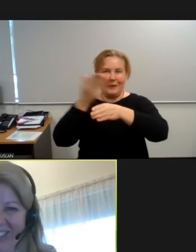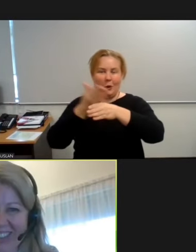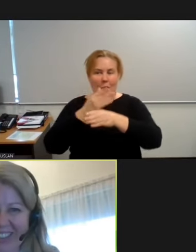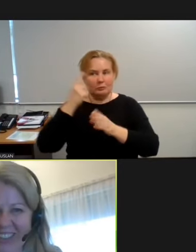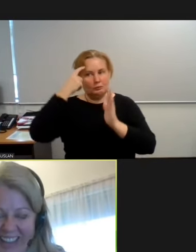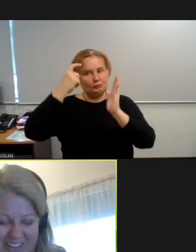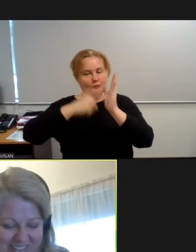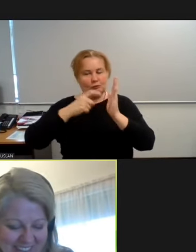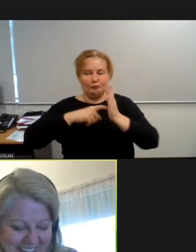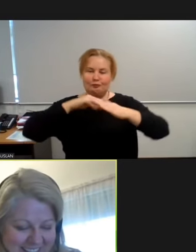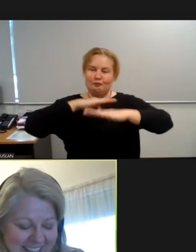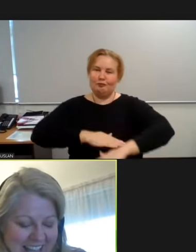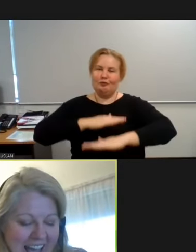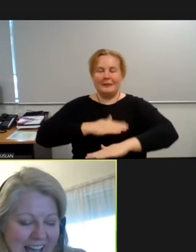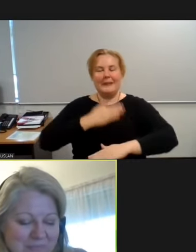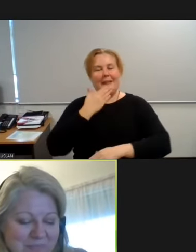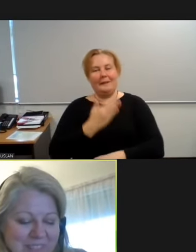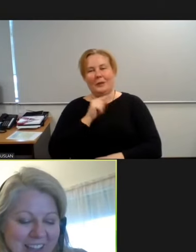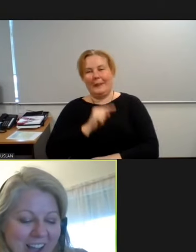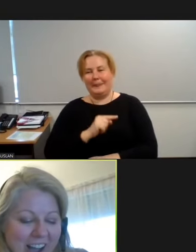acknowledged country, so thank you for that.